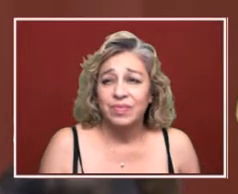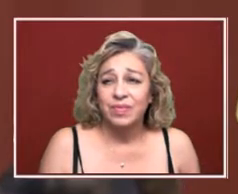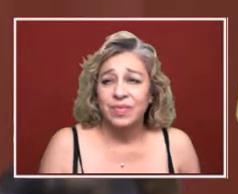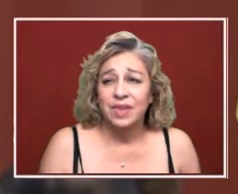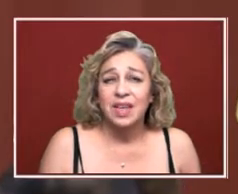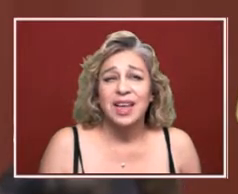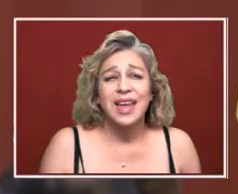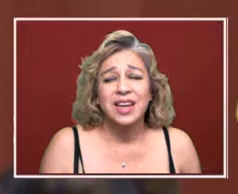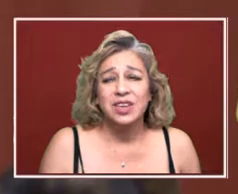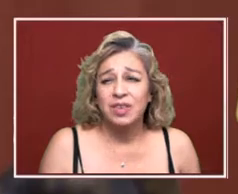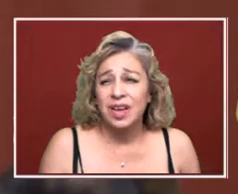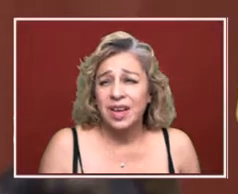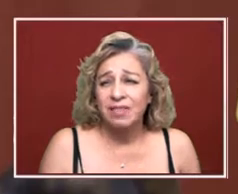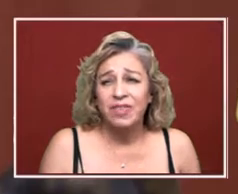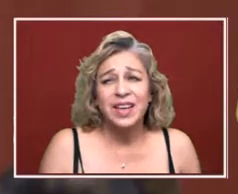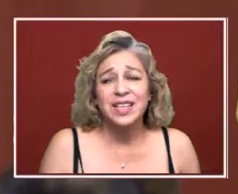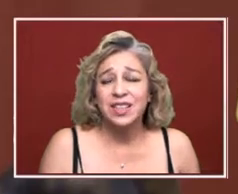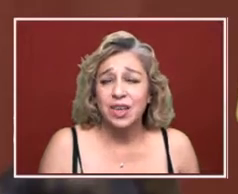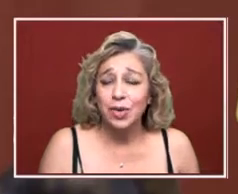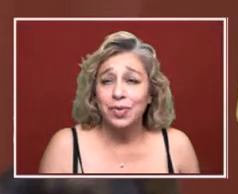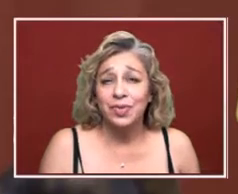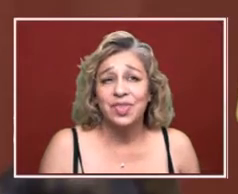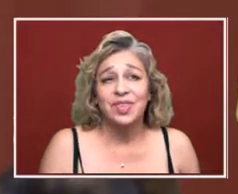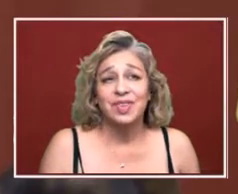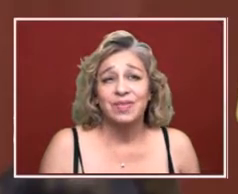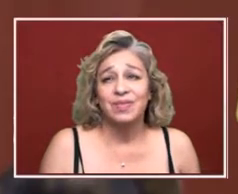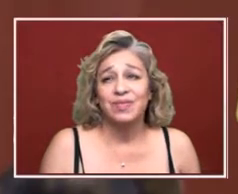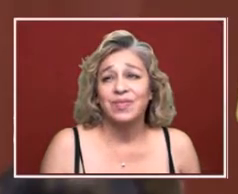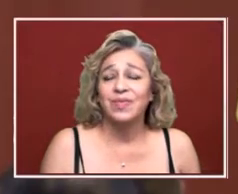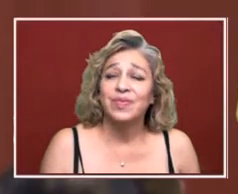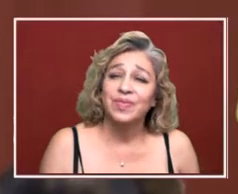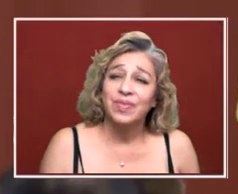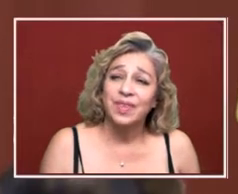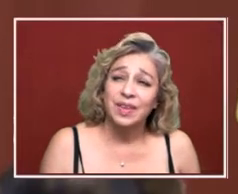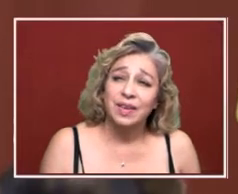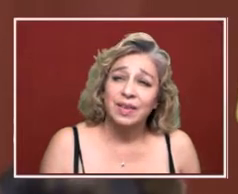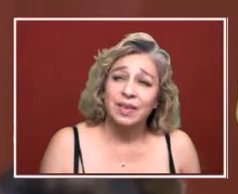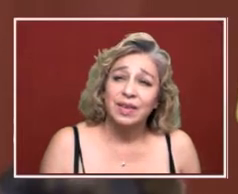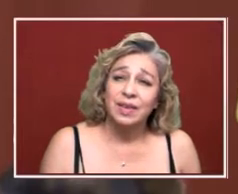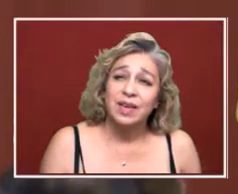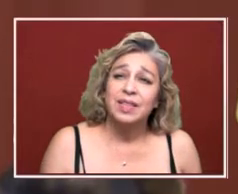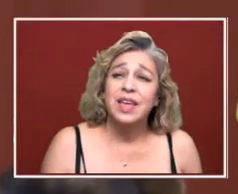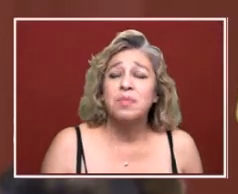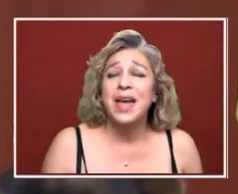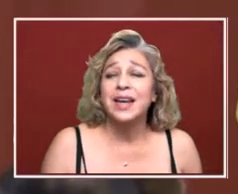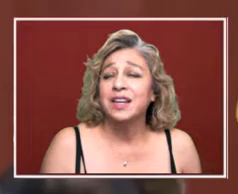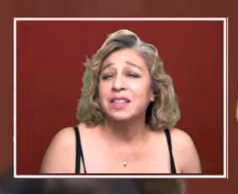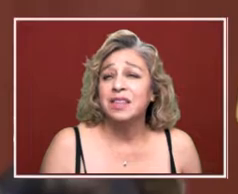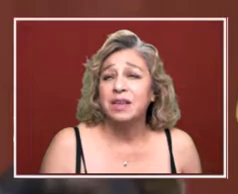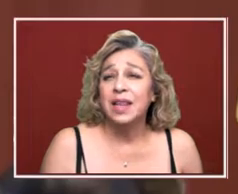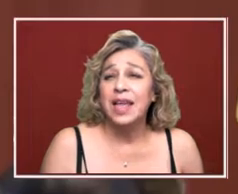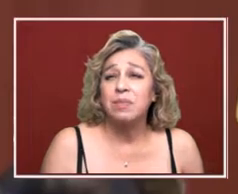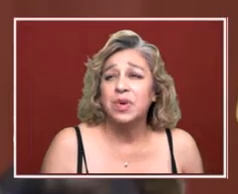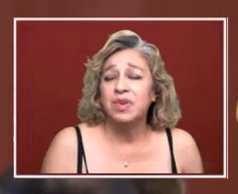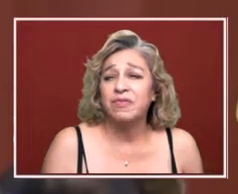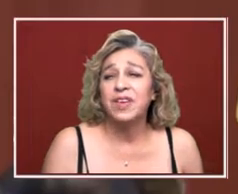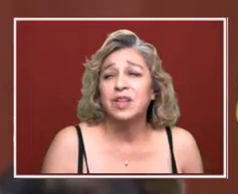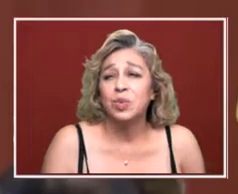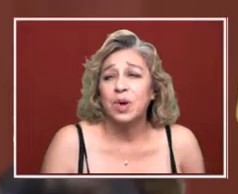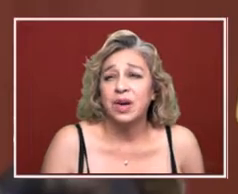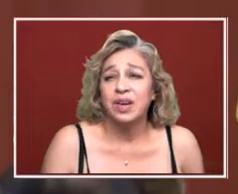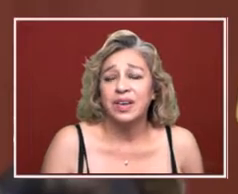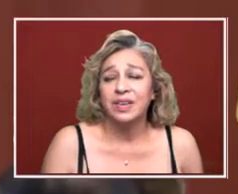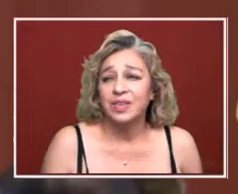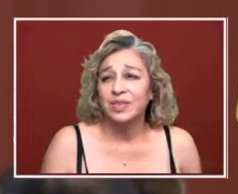jóvenes. And affected the youth. Se abandonó el campo. They abandoned the labor